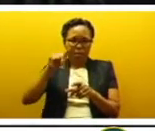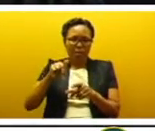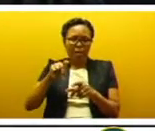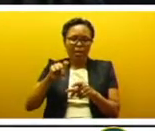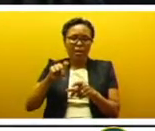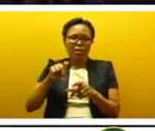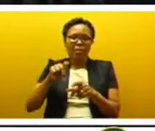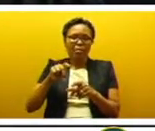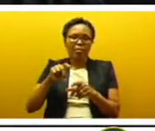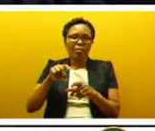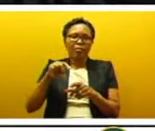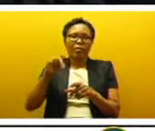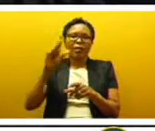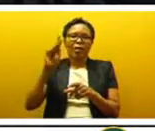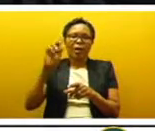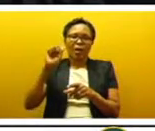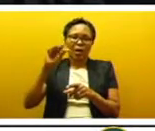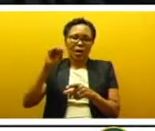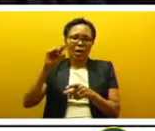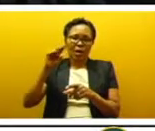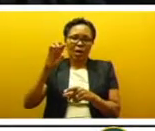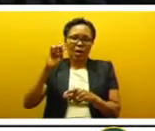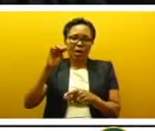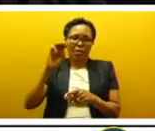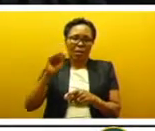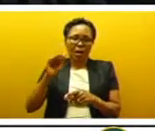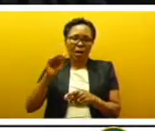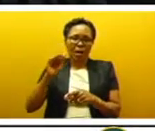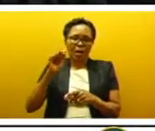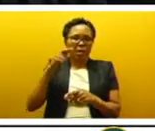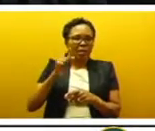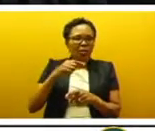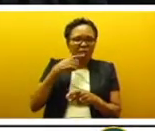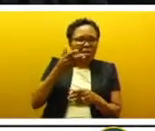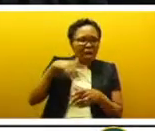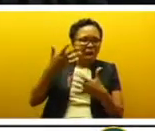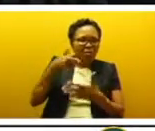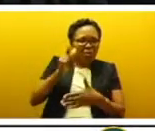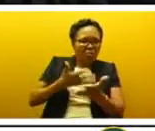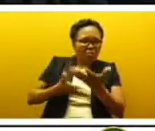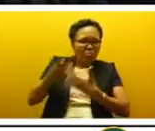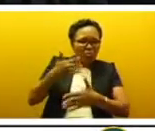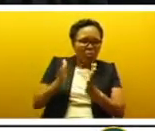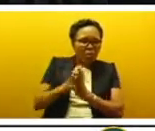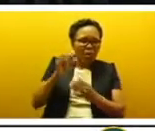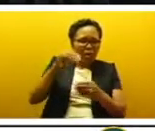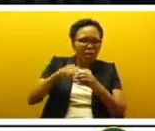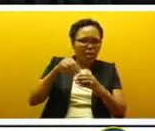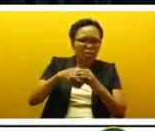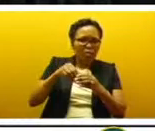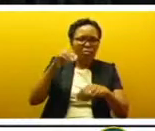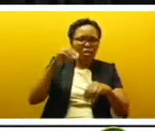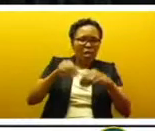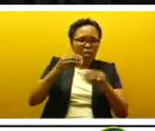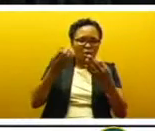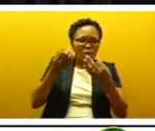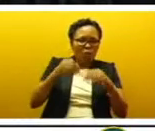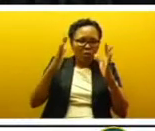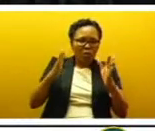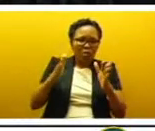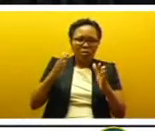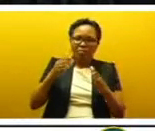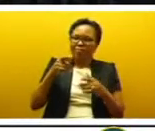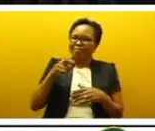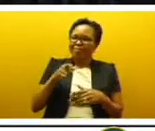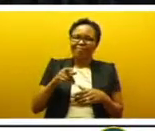of Kangema. And she said how she interacted with election officials. There were no affidavits sworn by